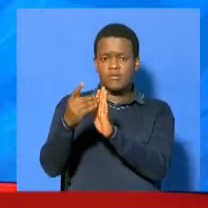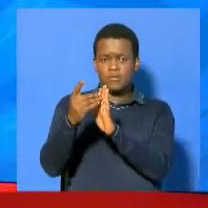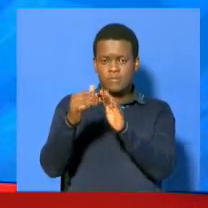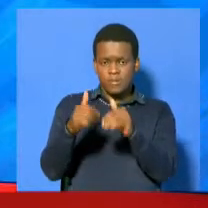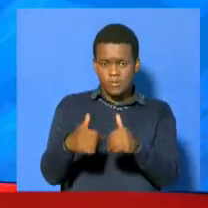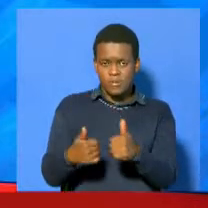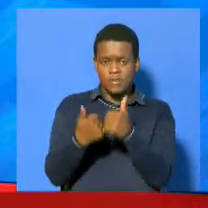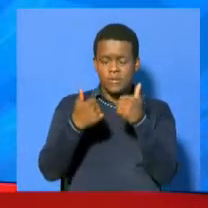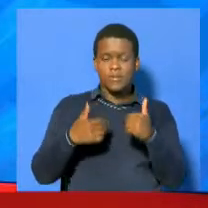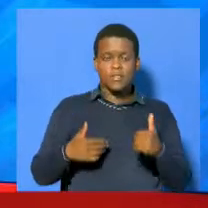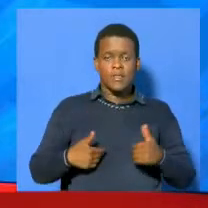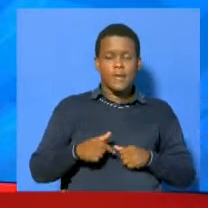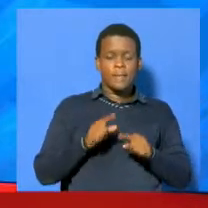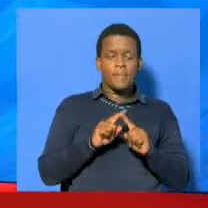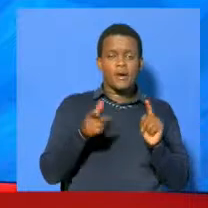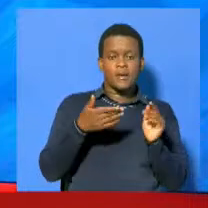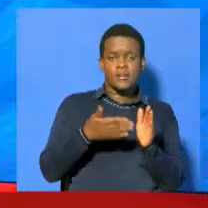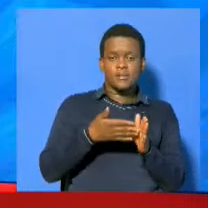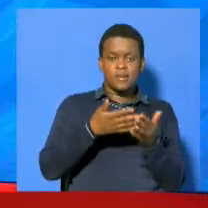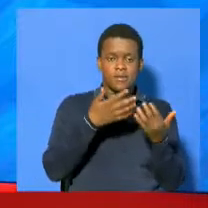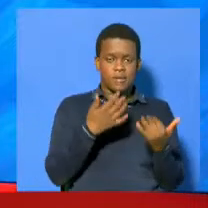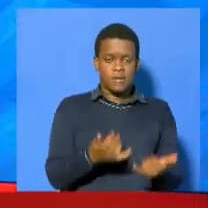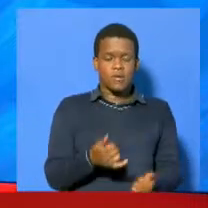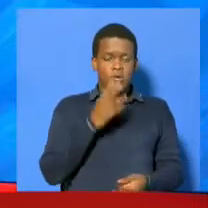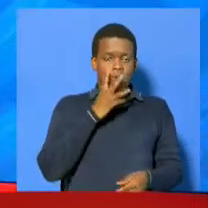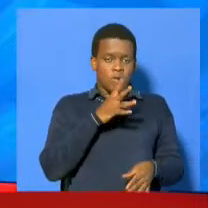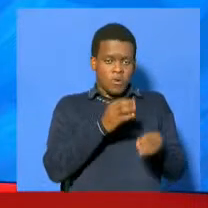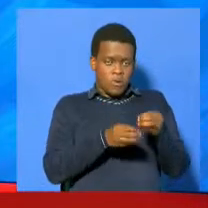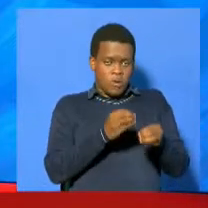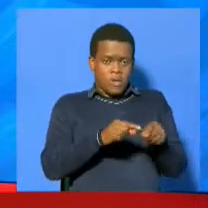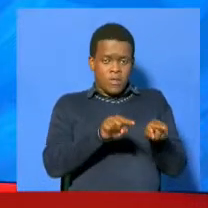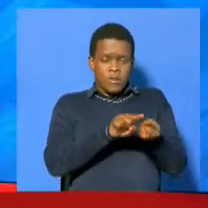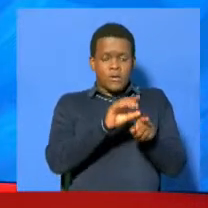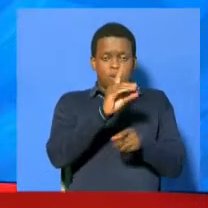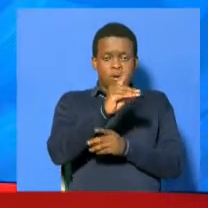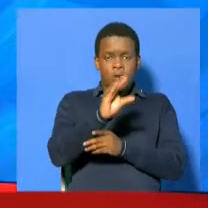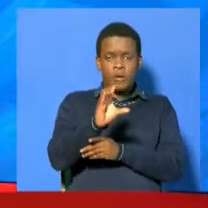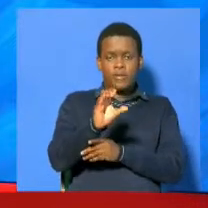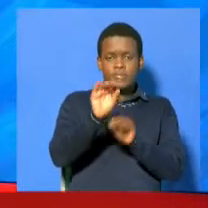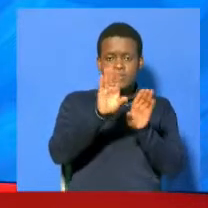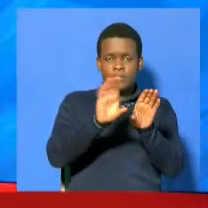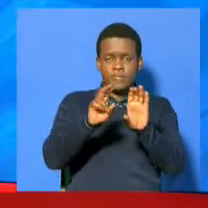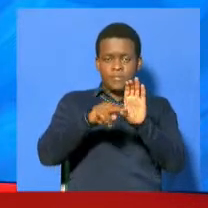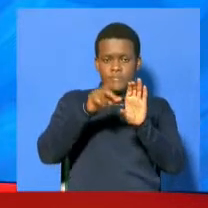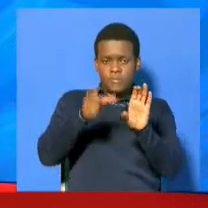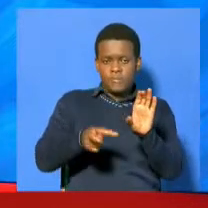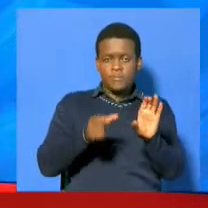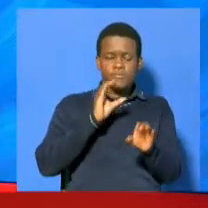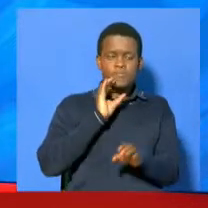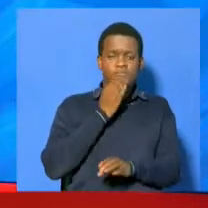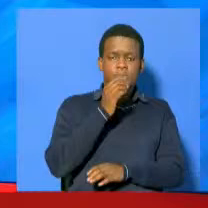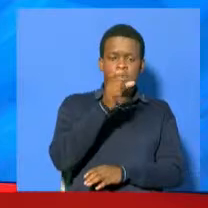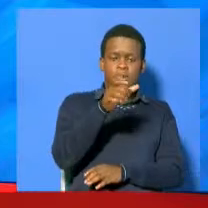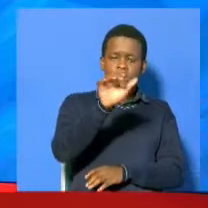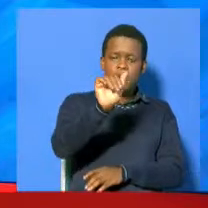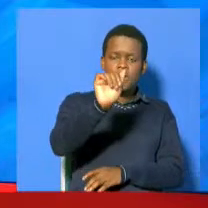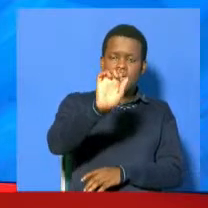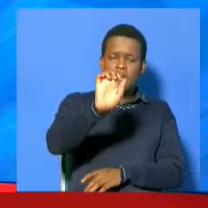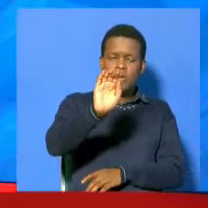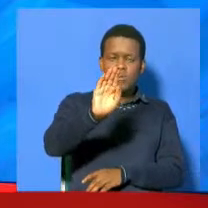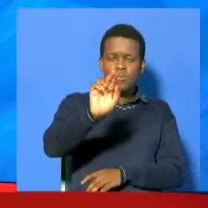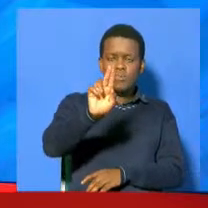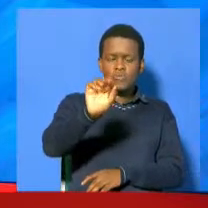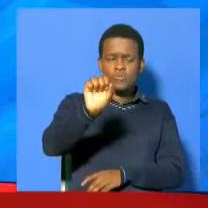However, this will be a thing of the past, as the Charles Hill District Council Chairman, Mr. Galawuha Khaibusi, says the